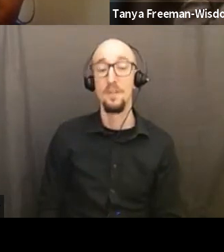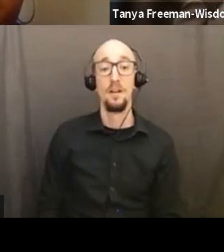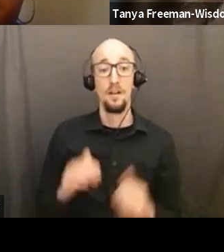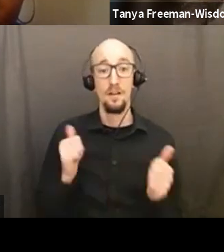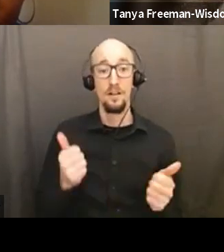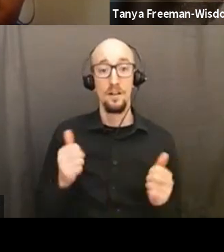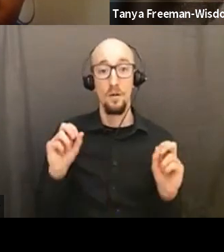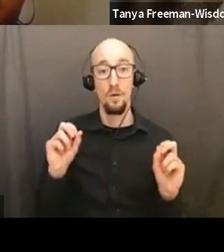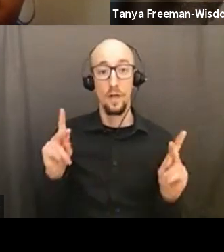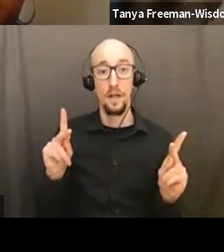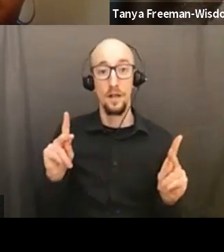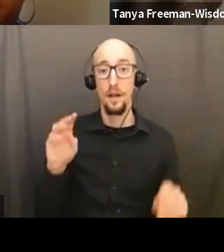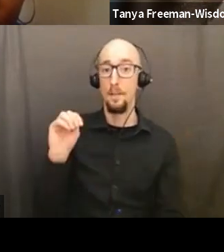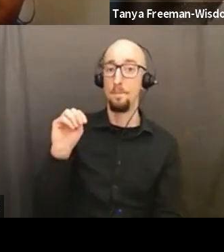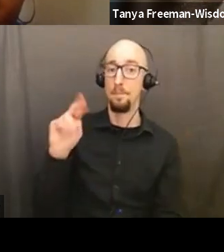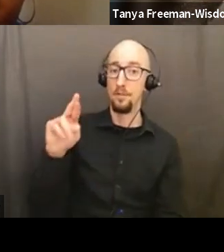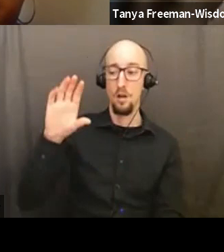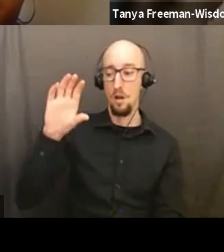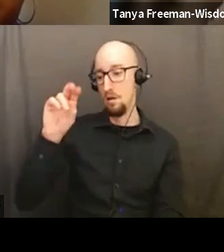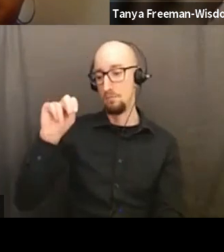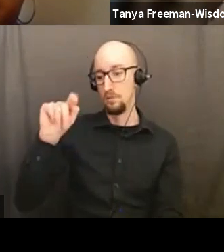Okay, Mr. Contopasis.